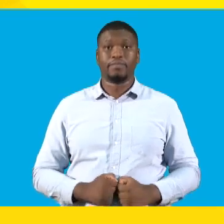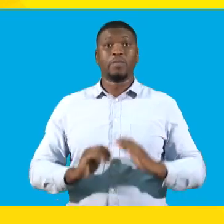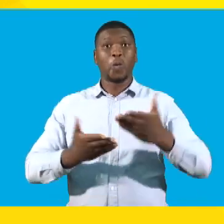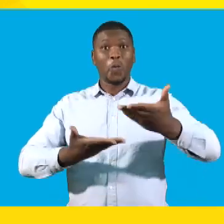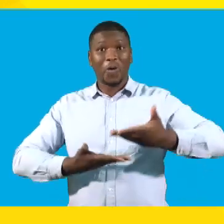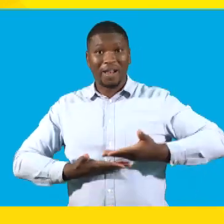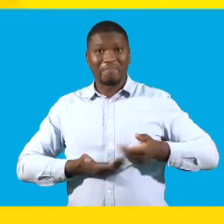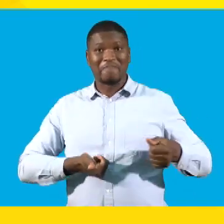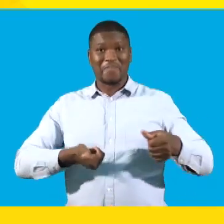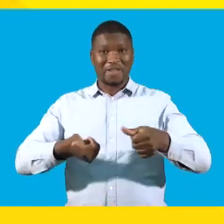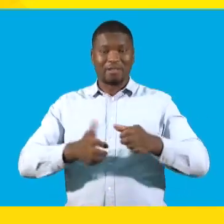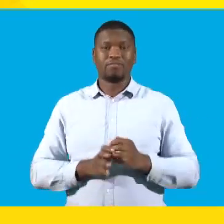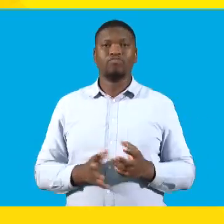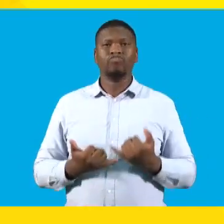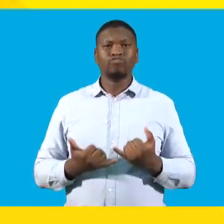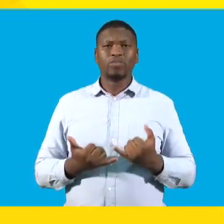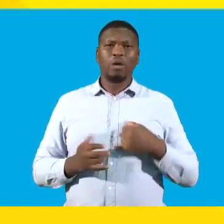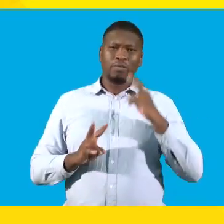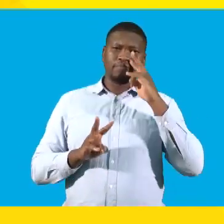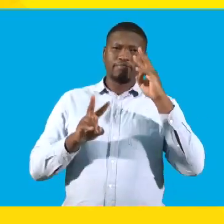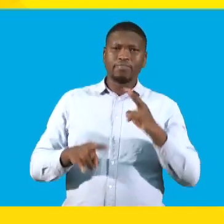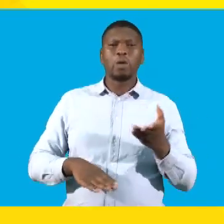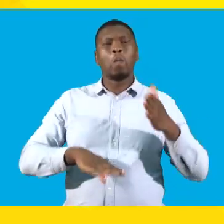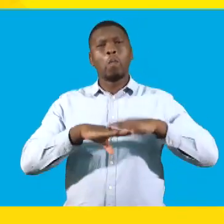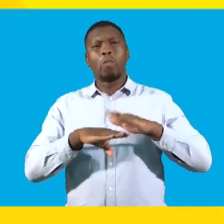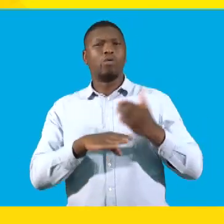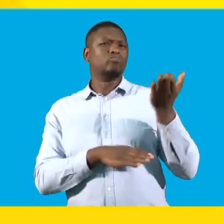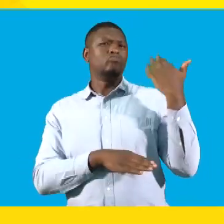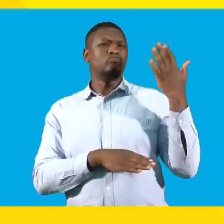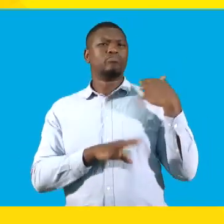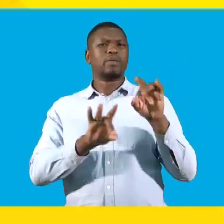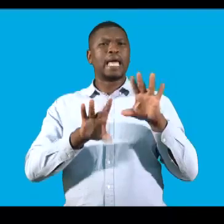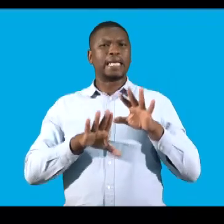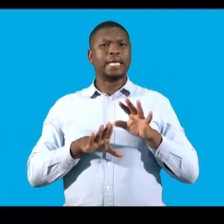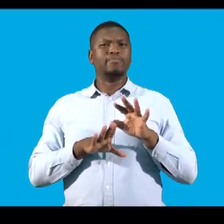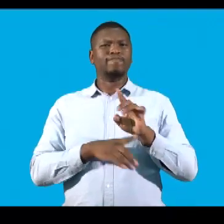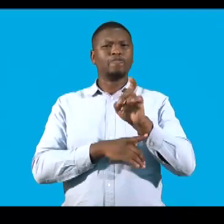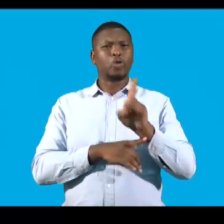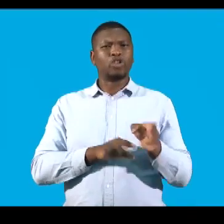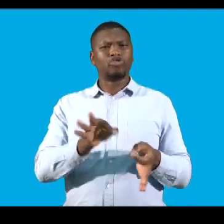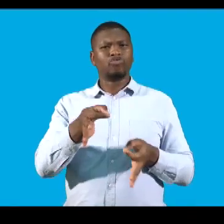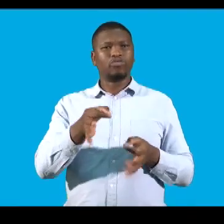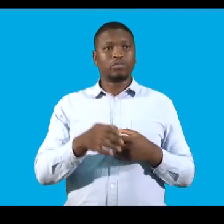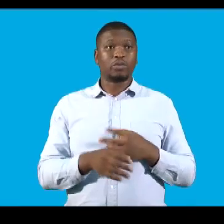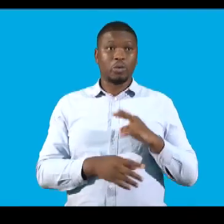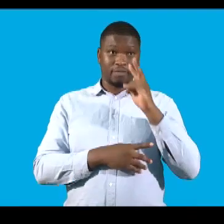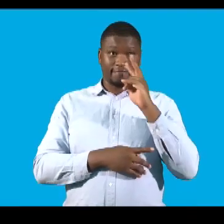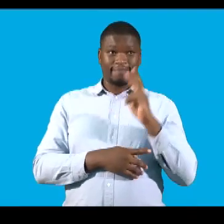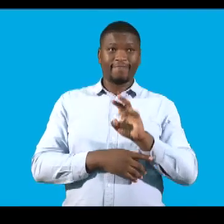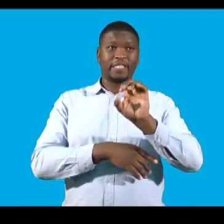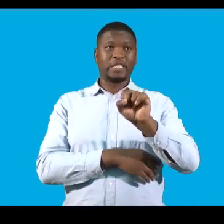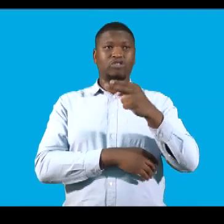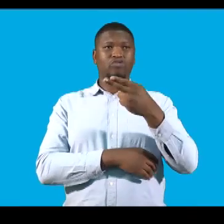Welcome back. Now, let's look at more past paper questions. We'll be looking at Shipwreck by